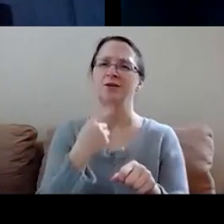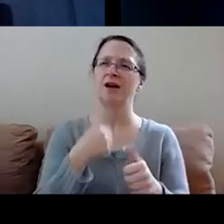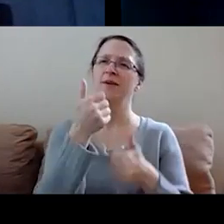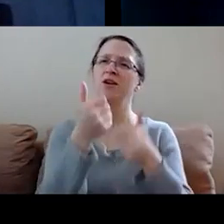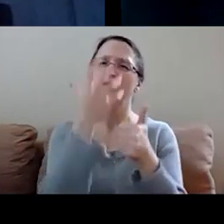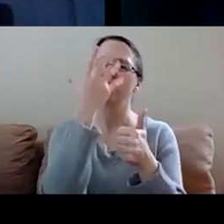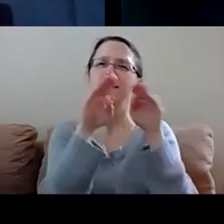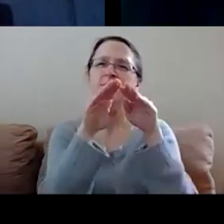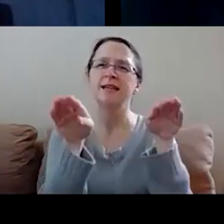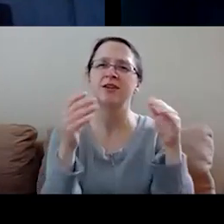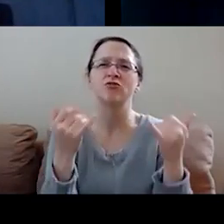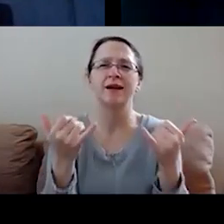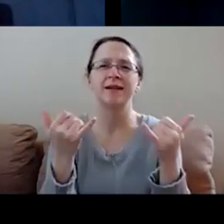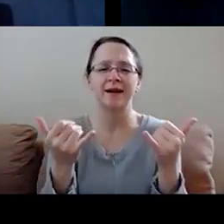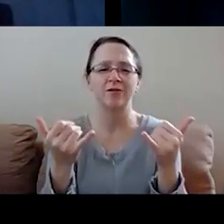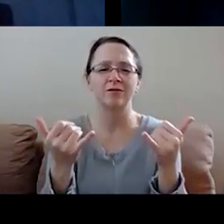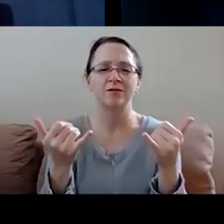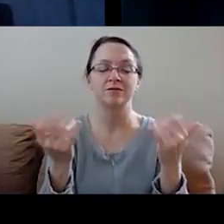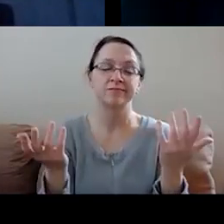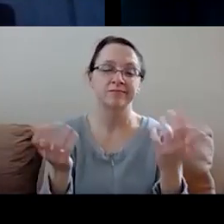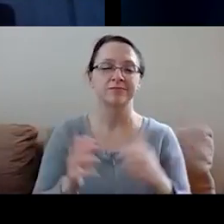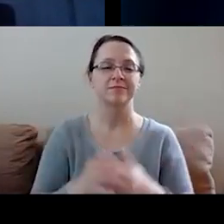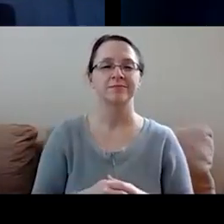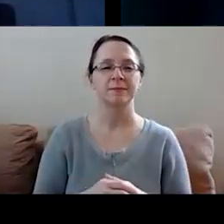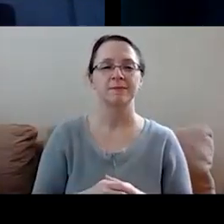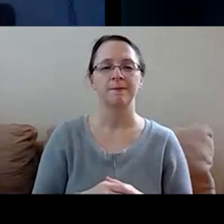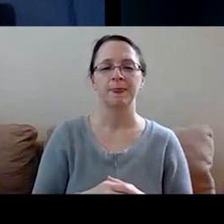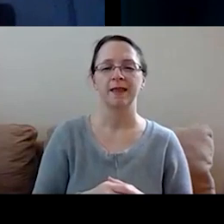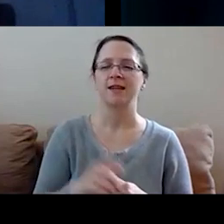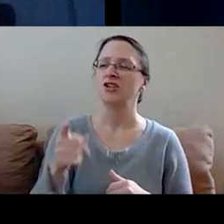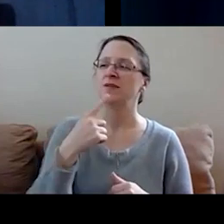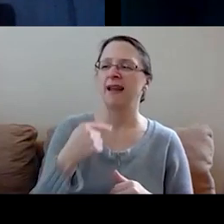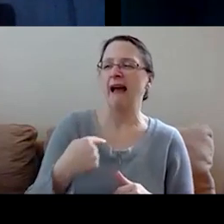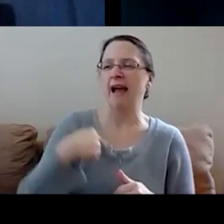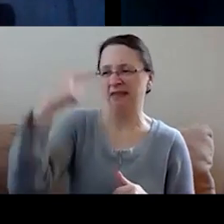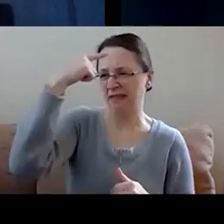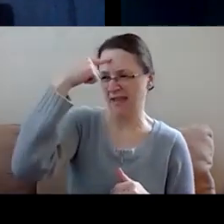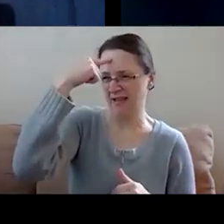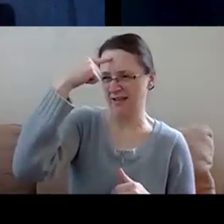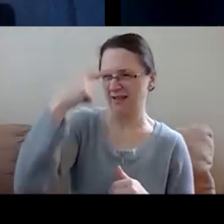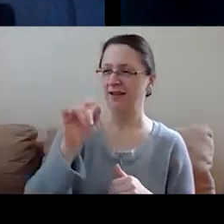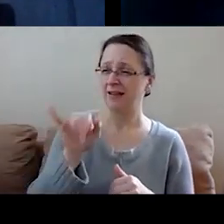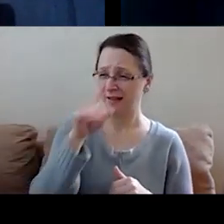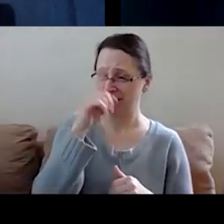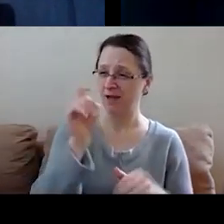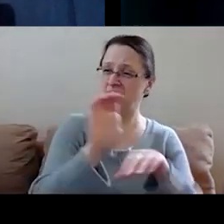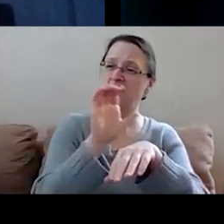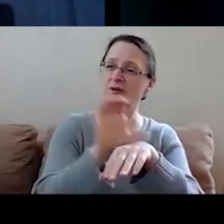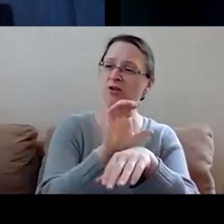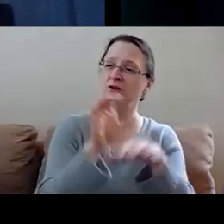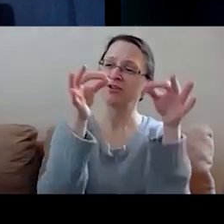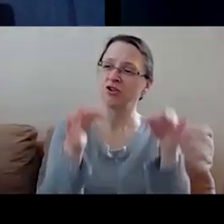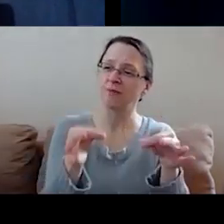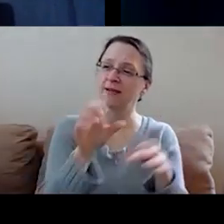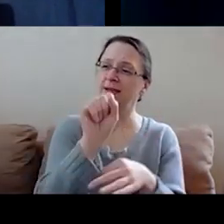sleep stage this person is in? So Dina, you say, I think. Is that because the computer's determining the stage